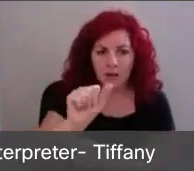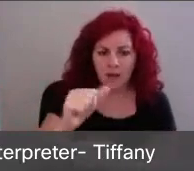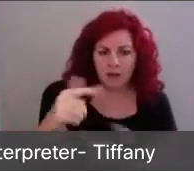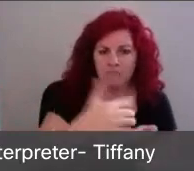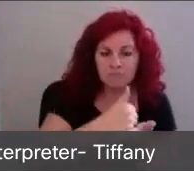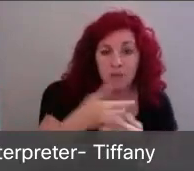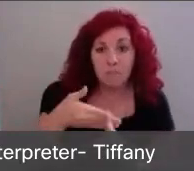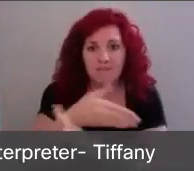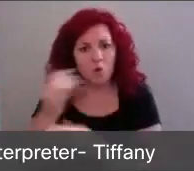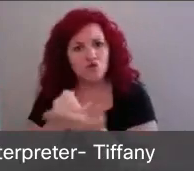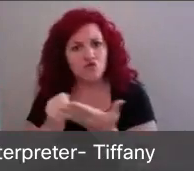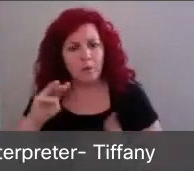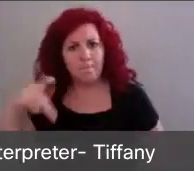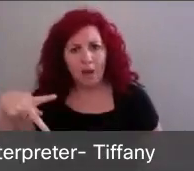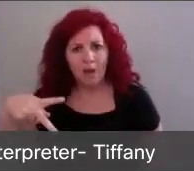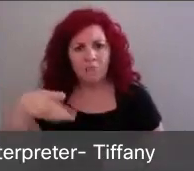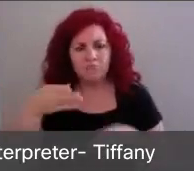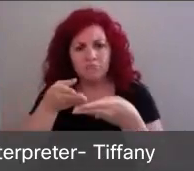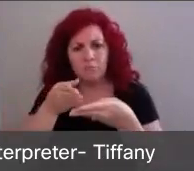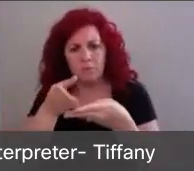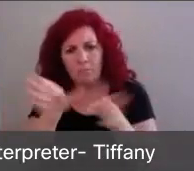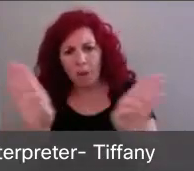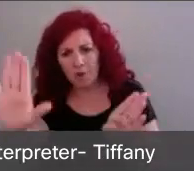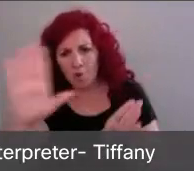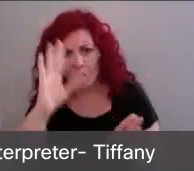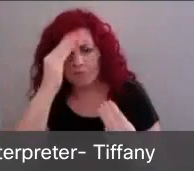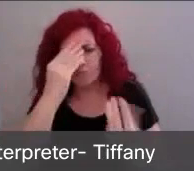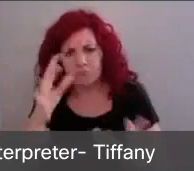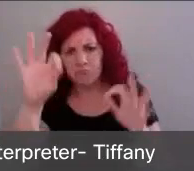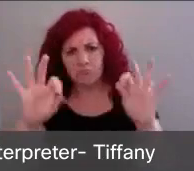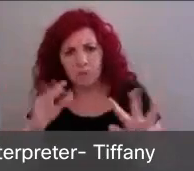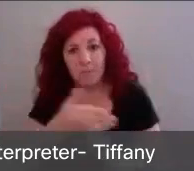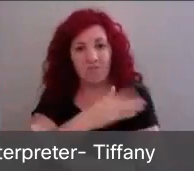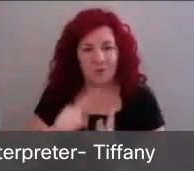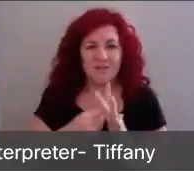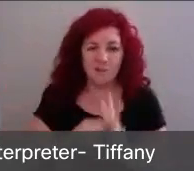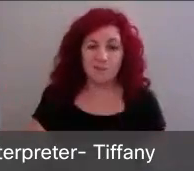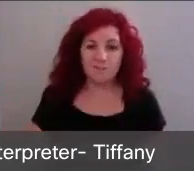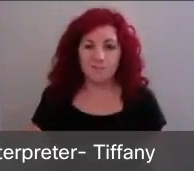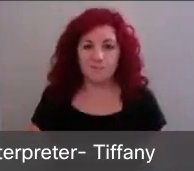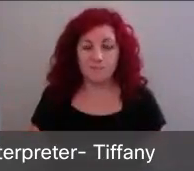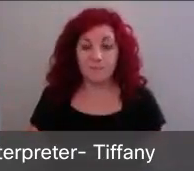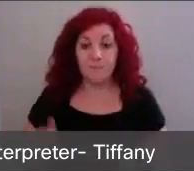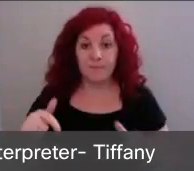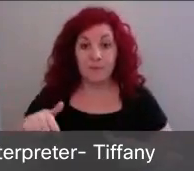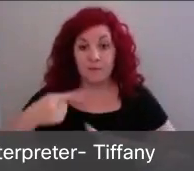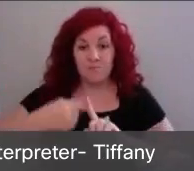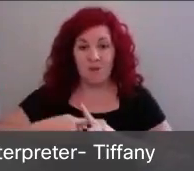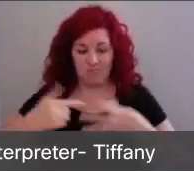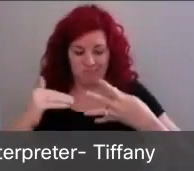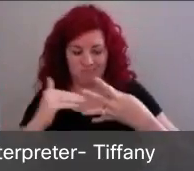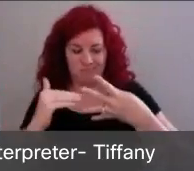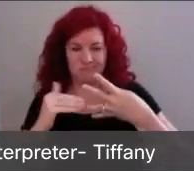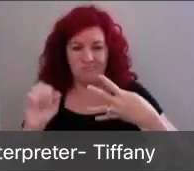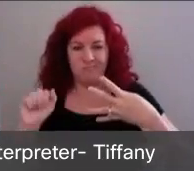get input from the public before they even start. Later this month, mid-August, we're hearing